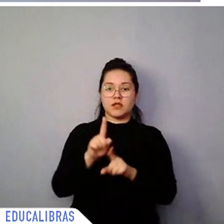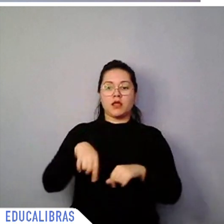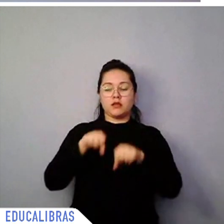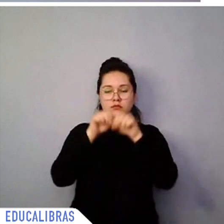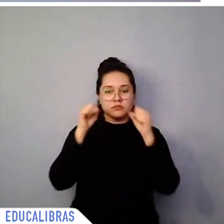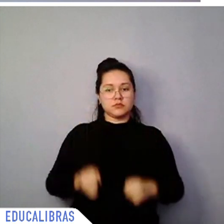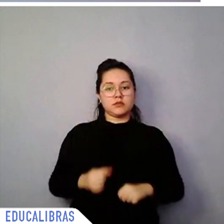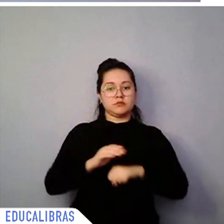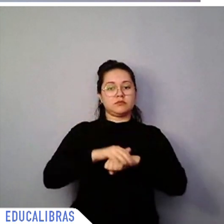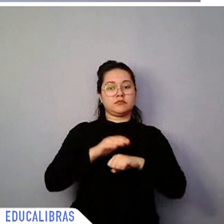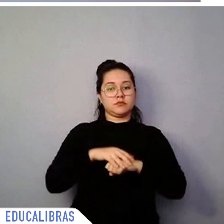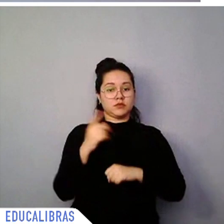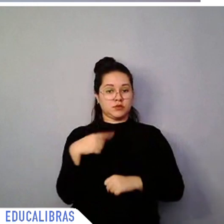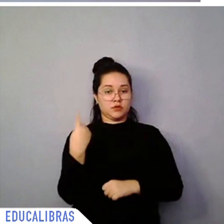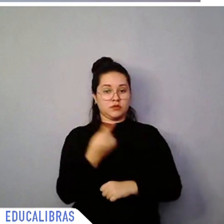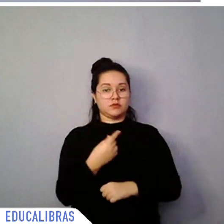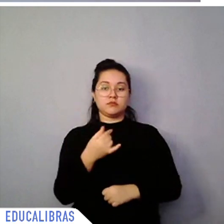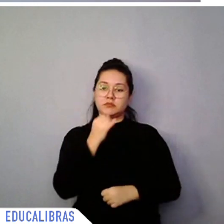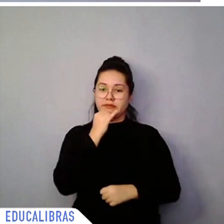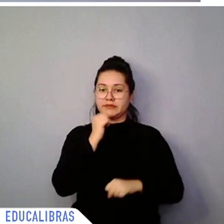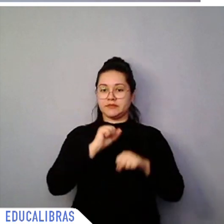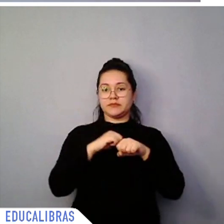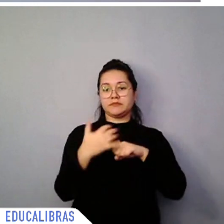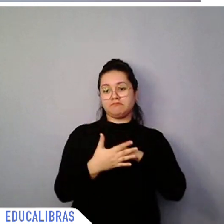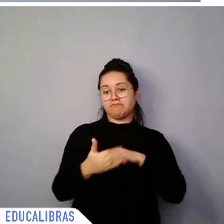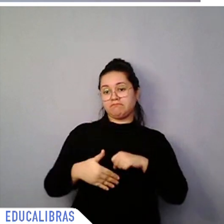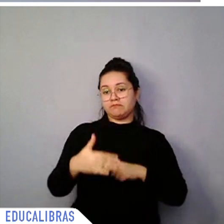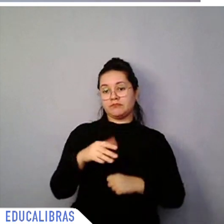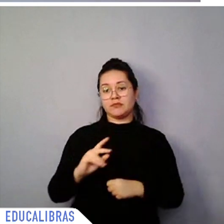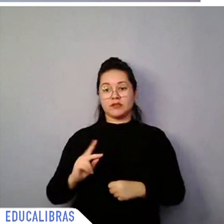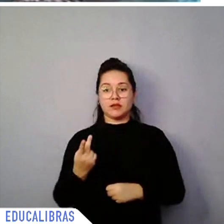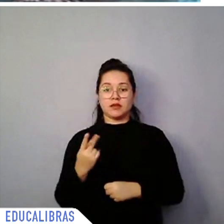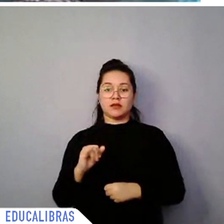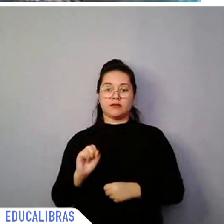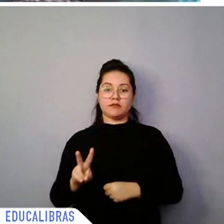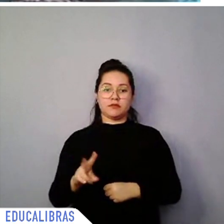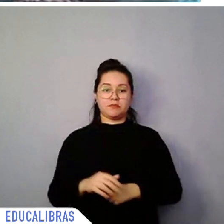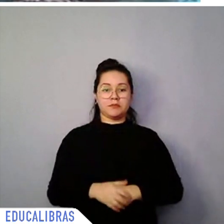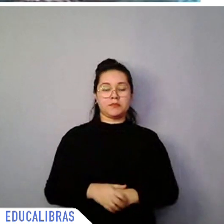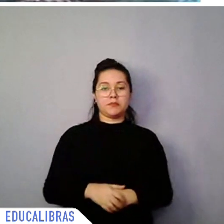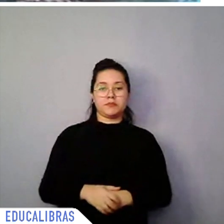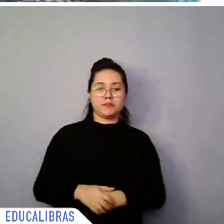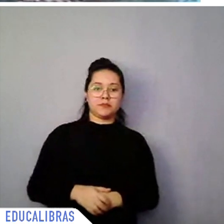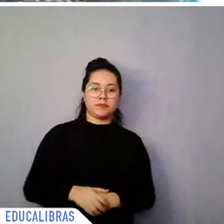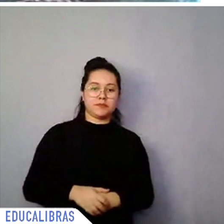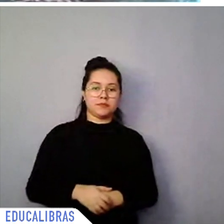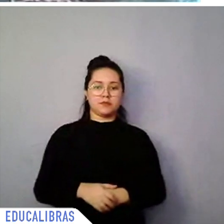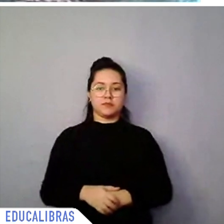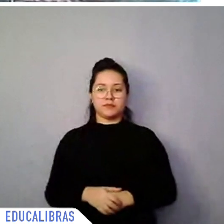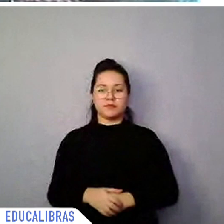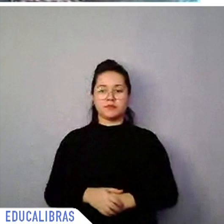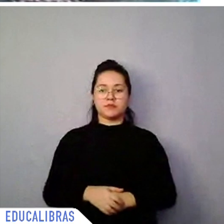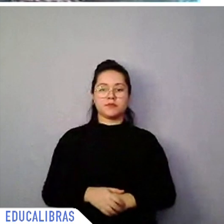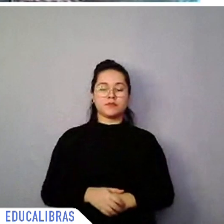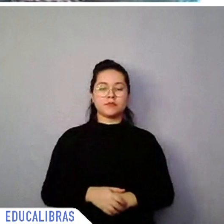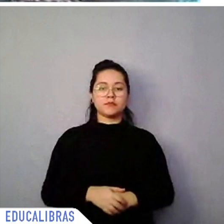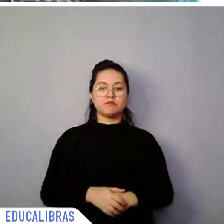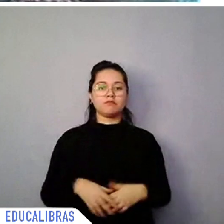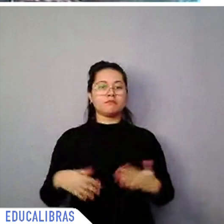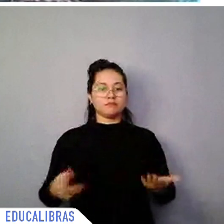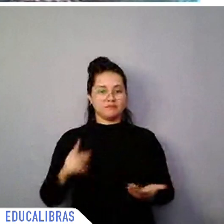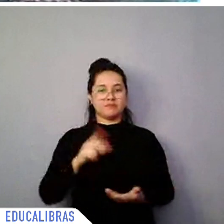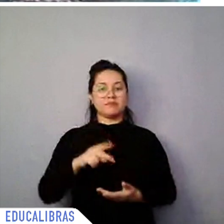we can improve our program that we have the same way we did when we had the HIV